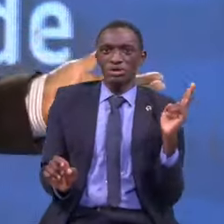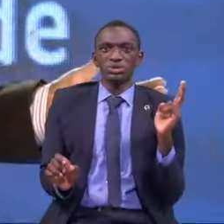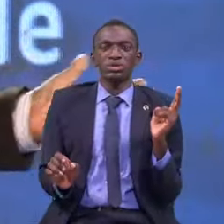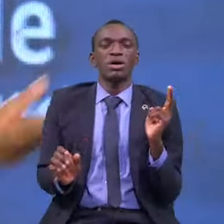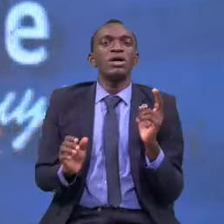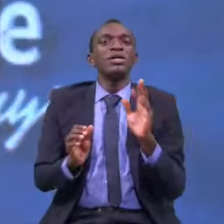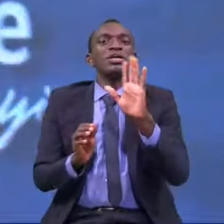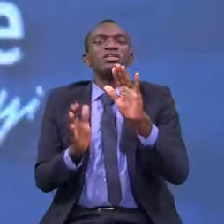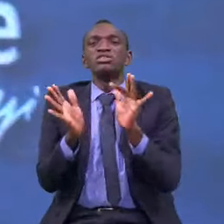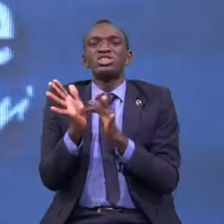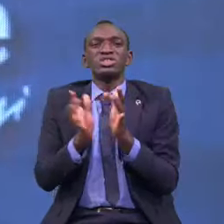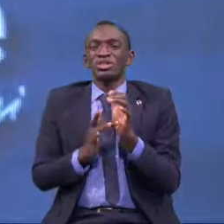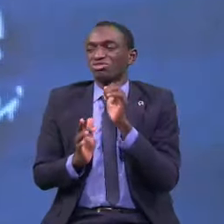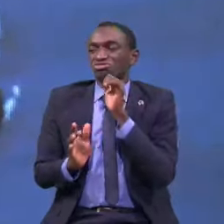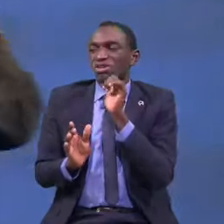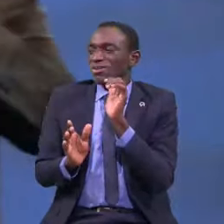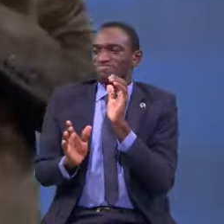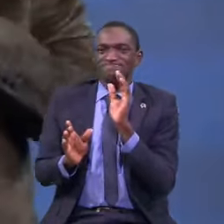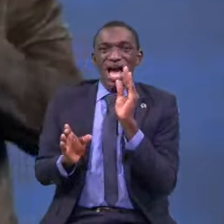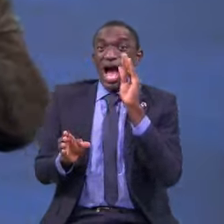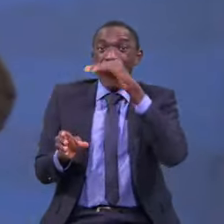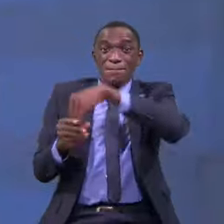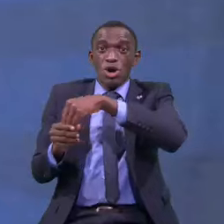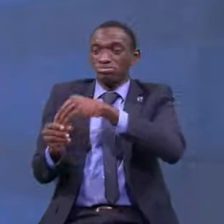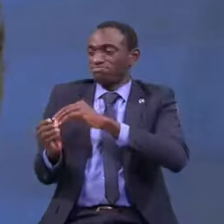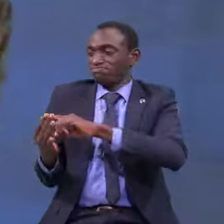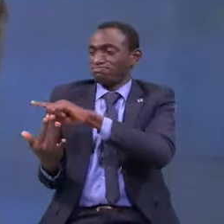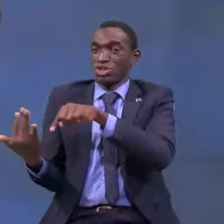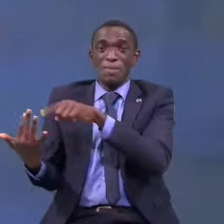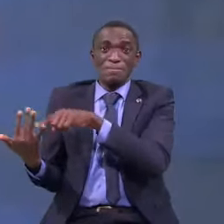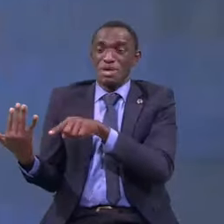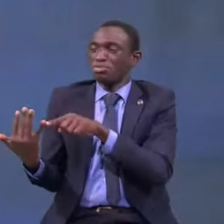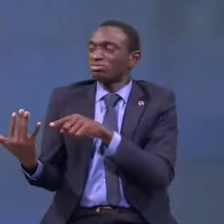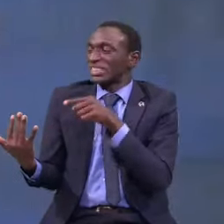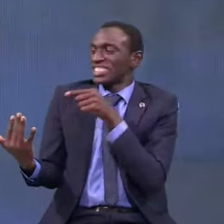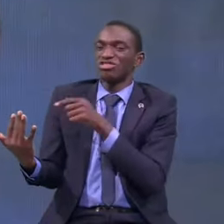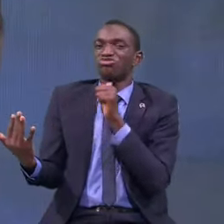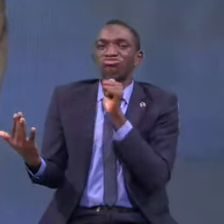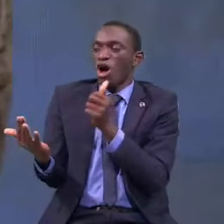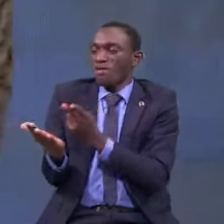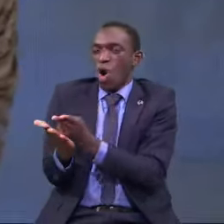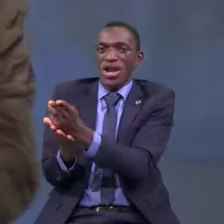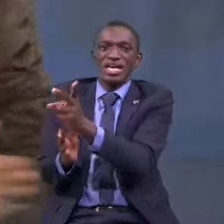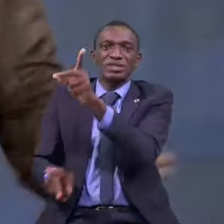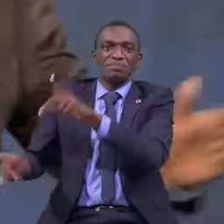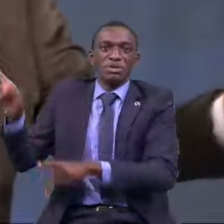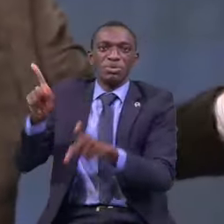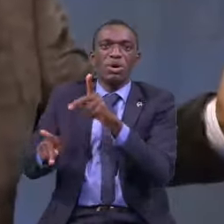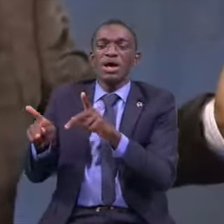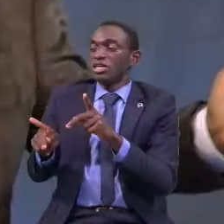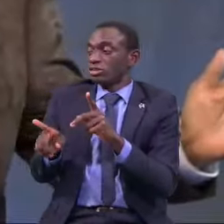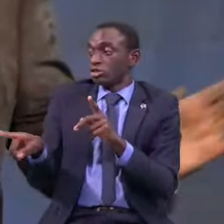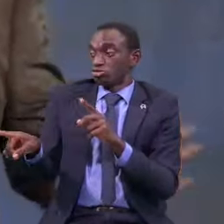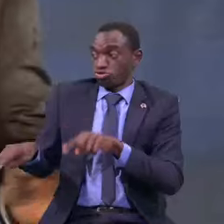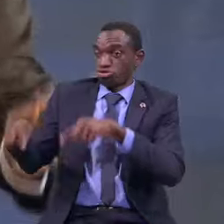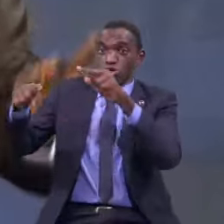Christ is not among those people, dishonest people, that go to church on Sunday and from Monday